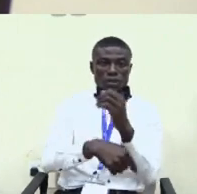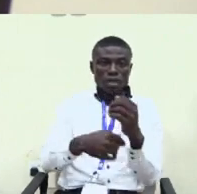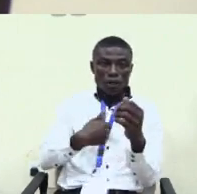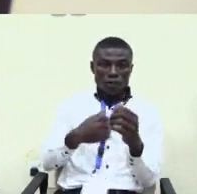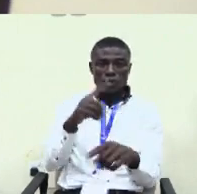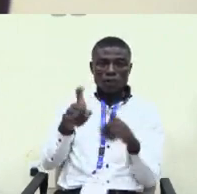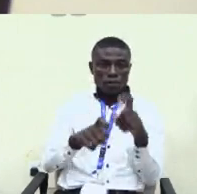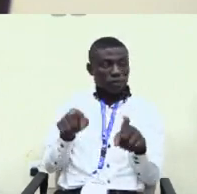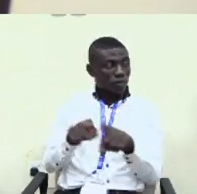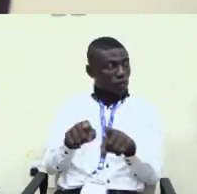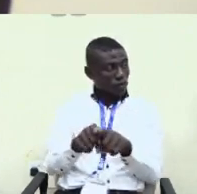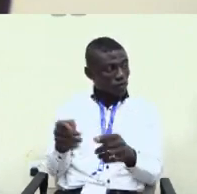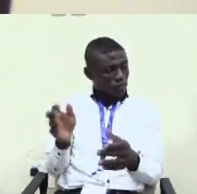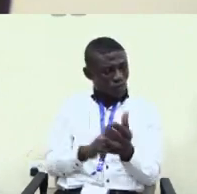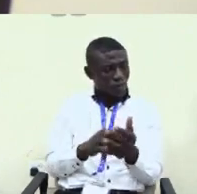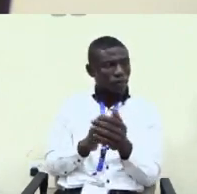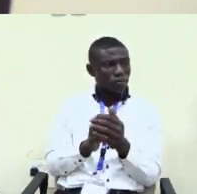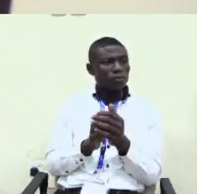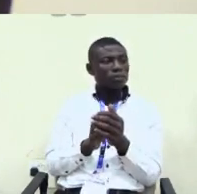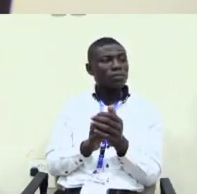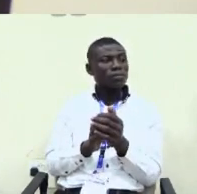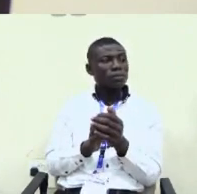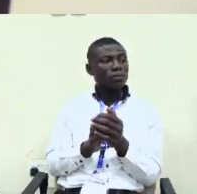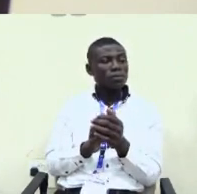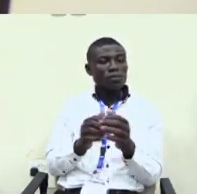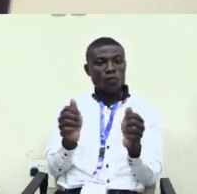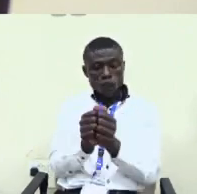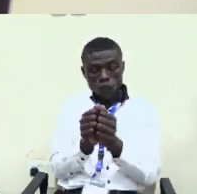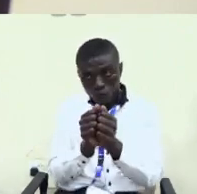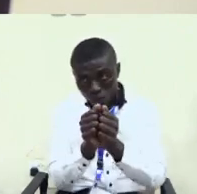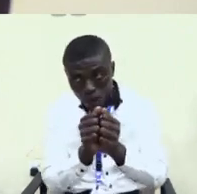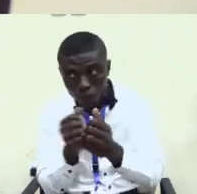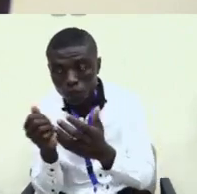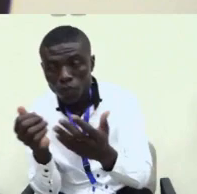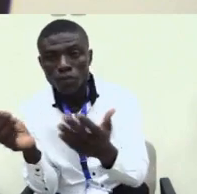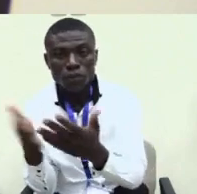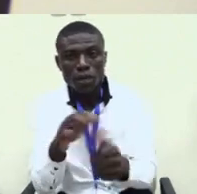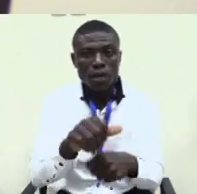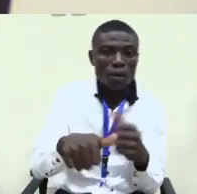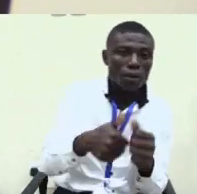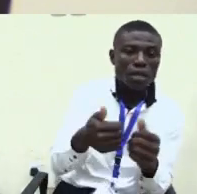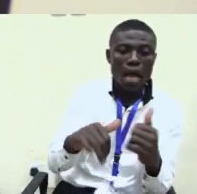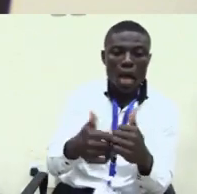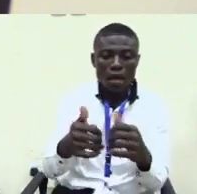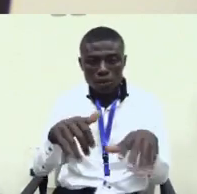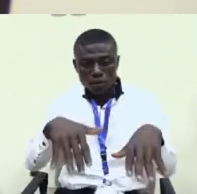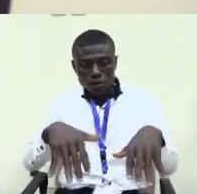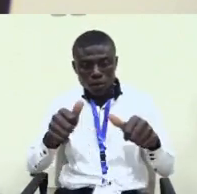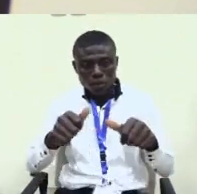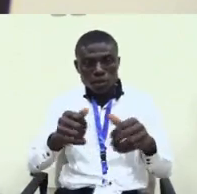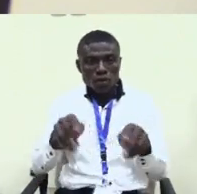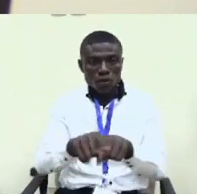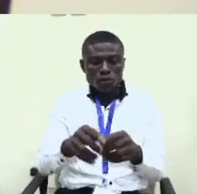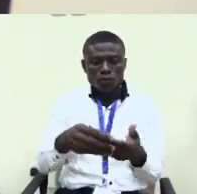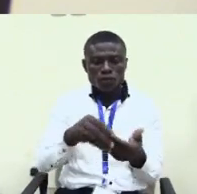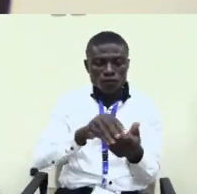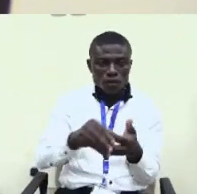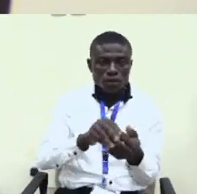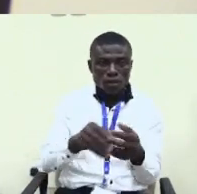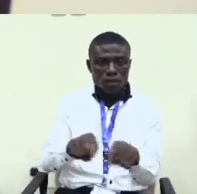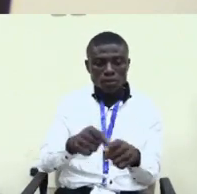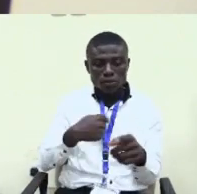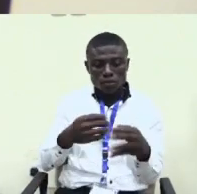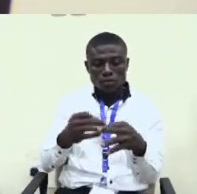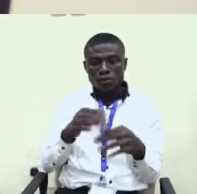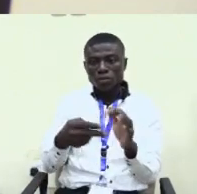questions. And then again, in terms, it also brought about adaptability and then flexibility. Because as I said,